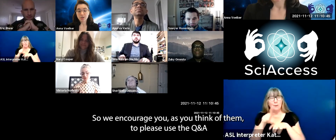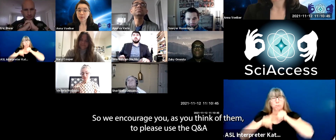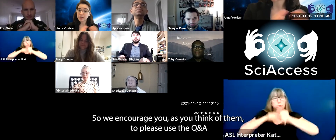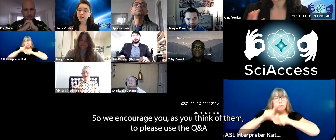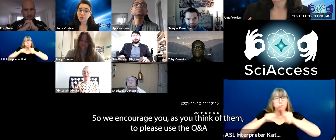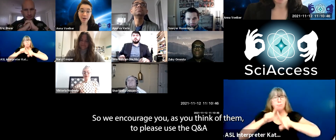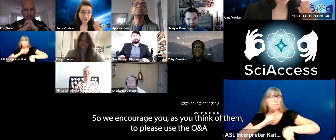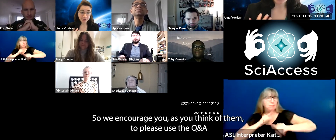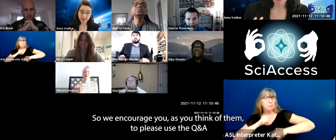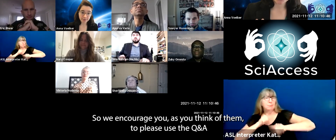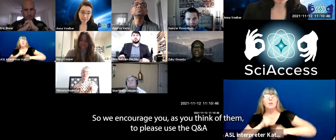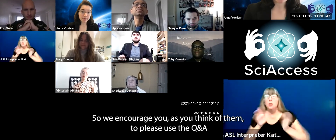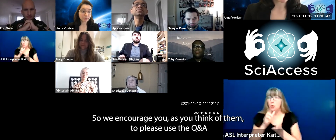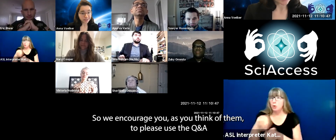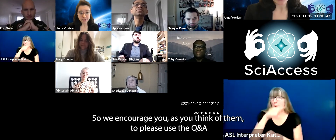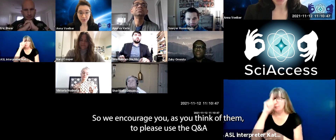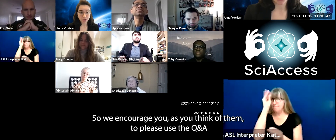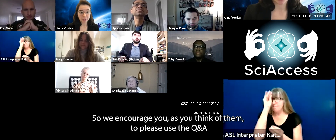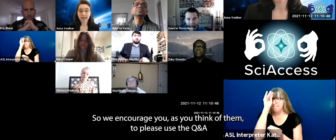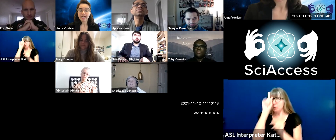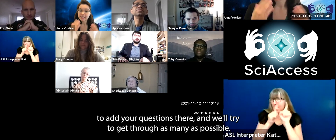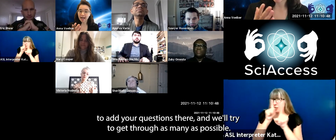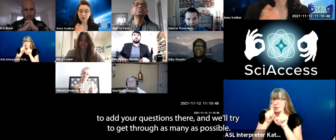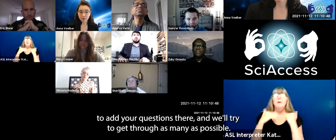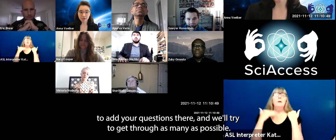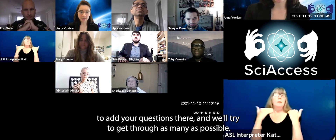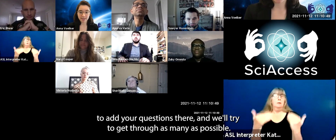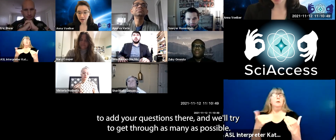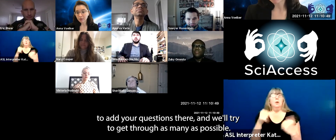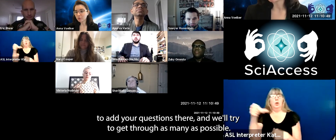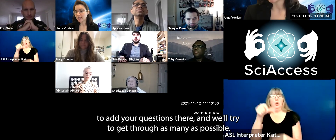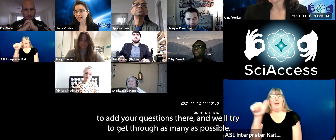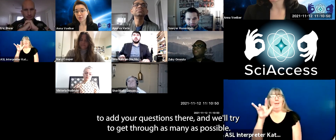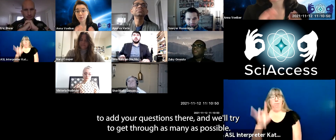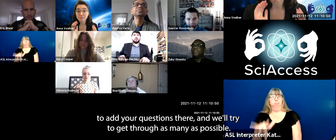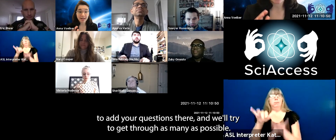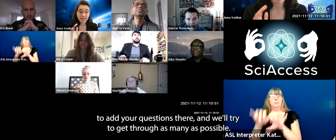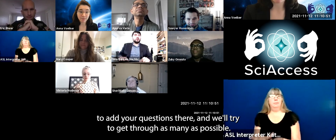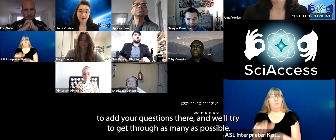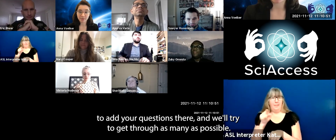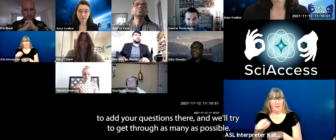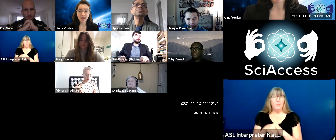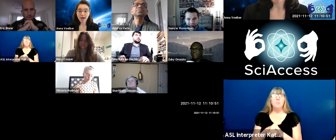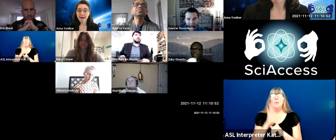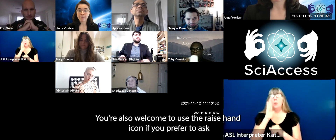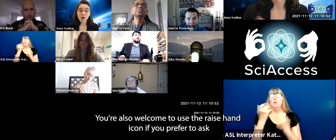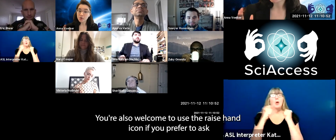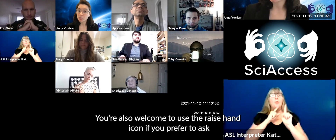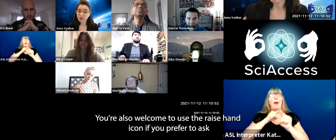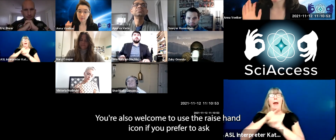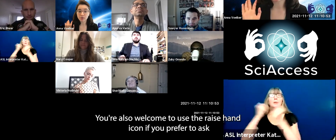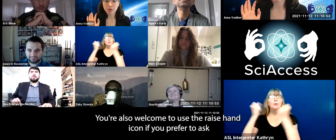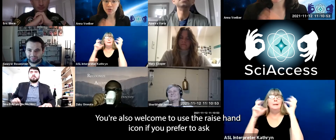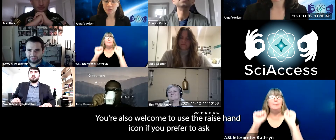discussion. So we encourage you, as you think of them, to please use the Q&A to add your questions there, and we'll try to get through as many as possible. You're